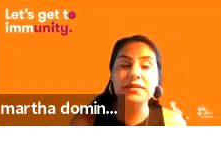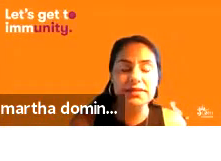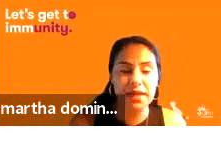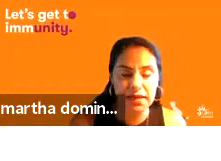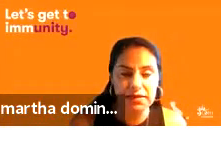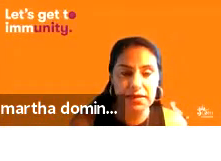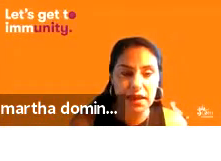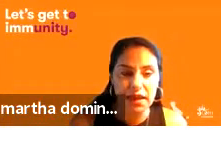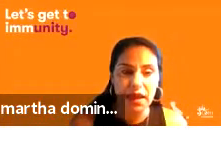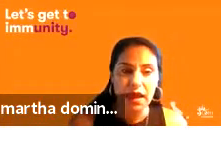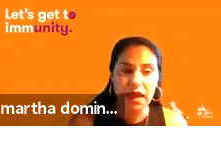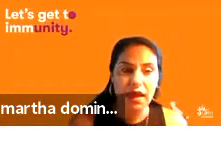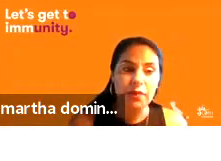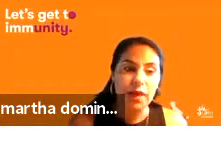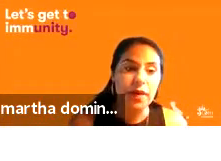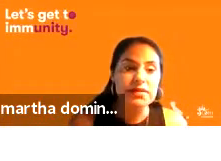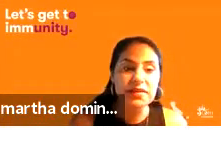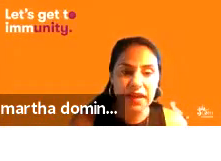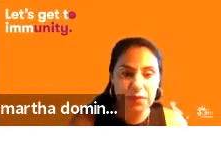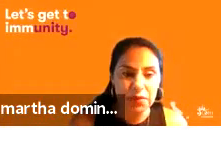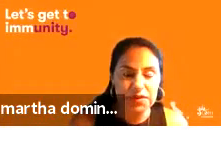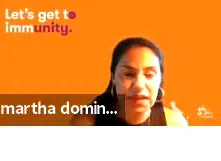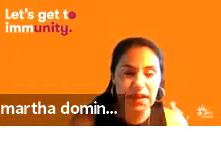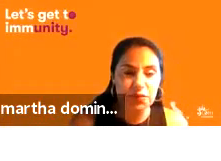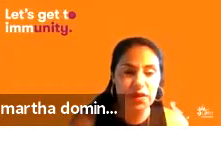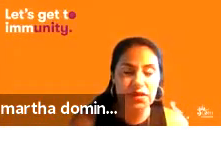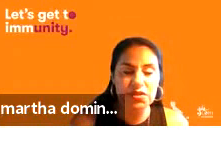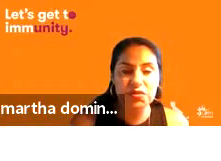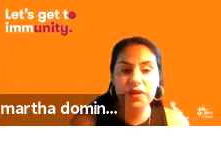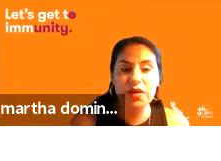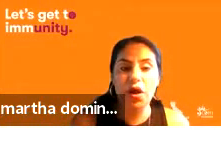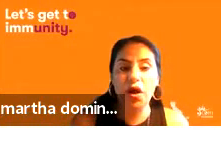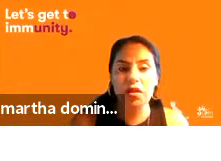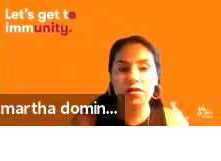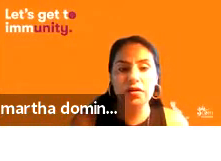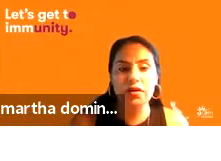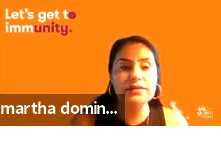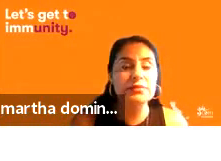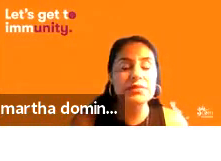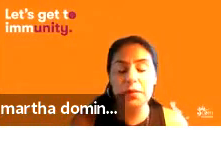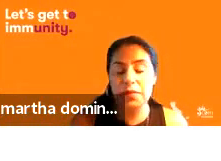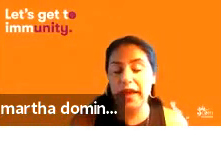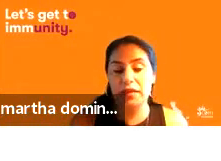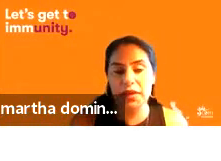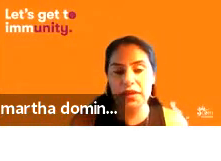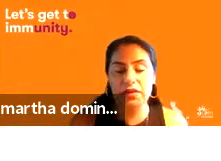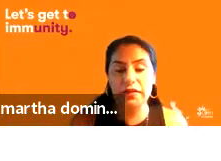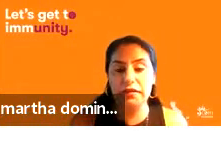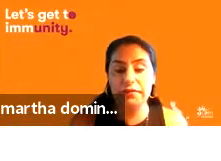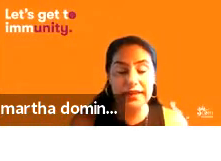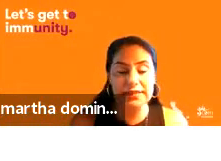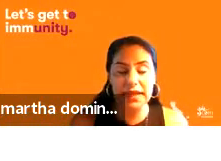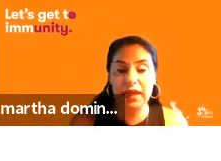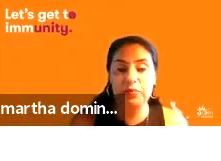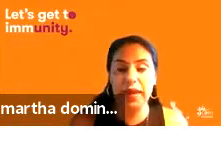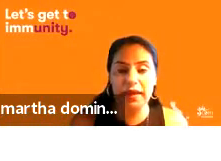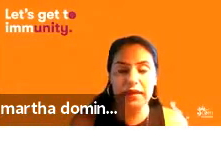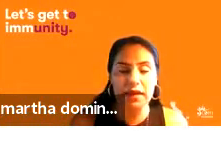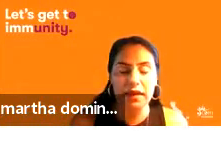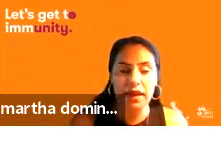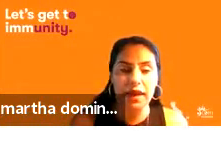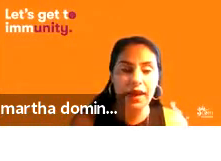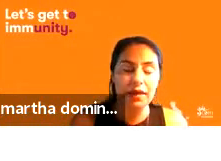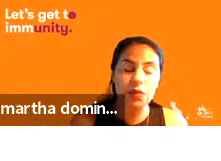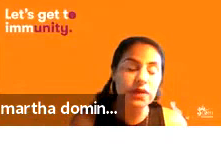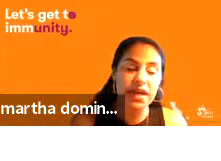from the undecided. About 78% really do recall or some type of element of our vaccine